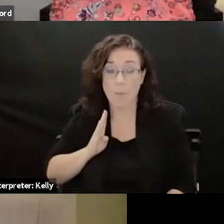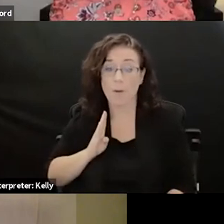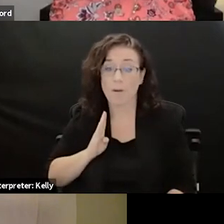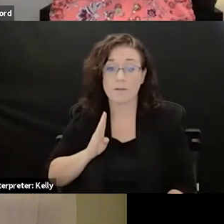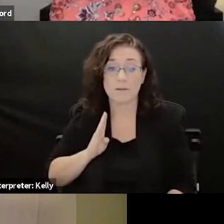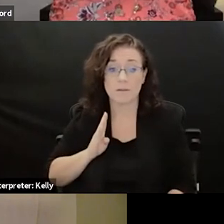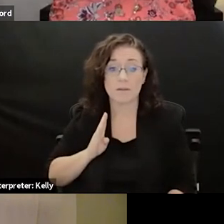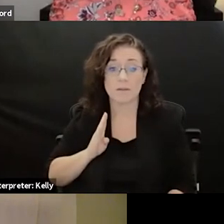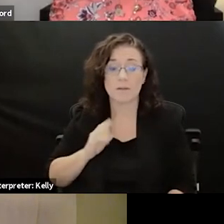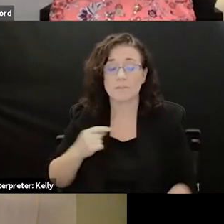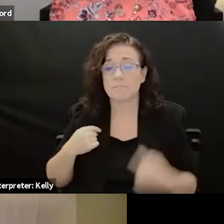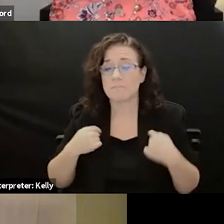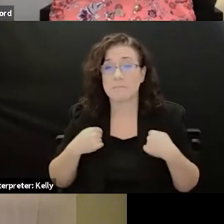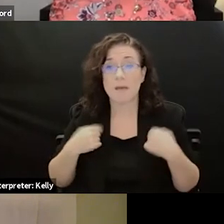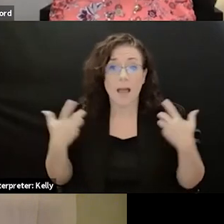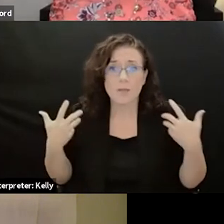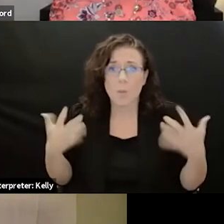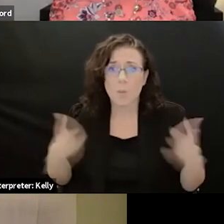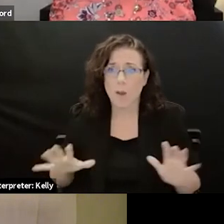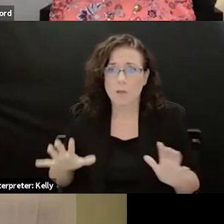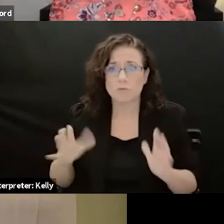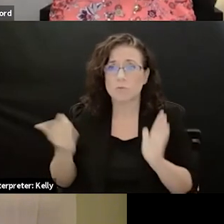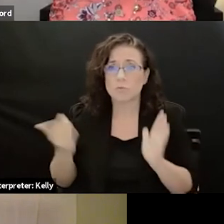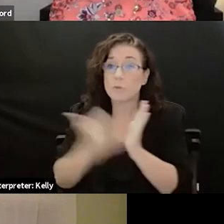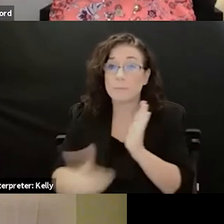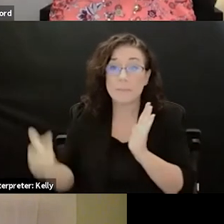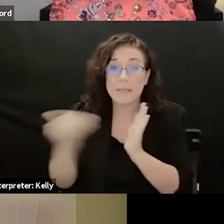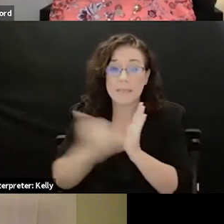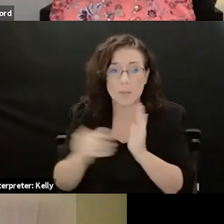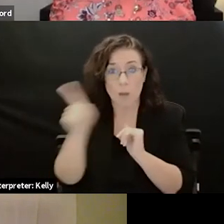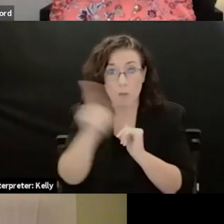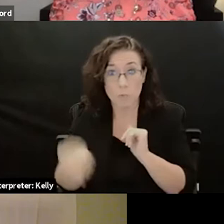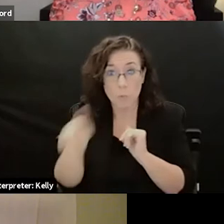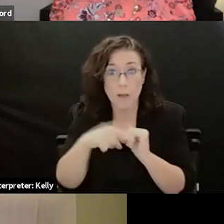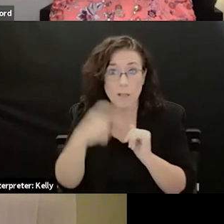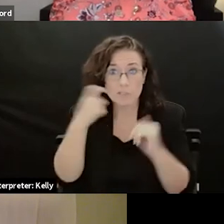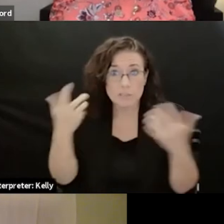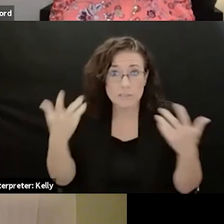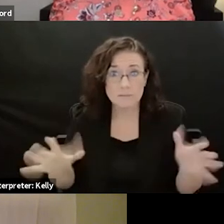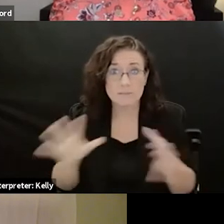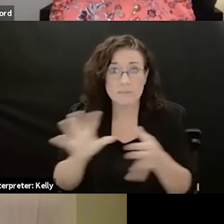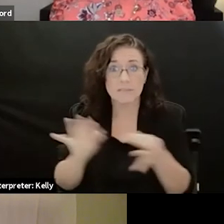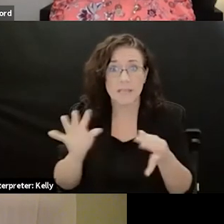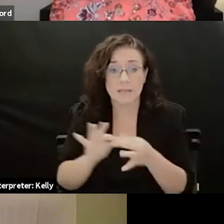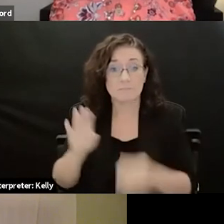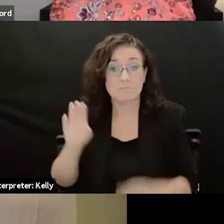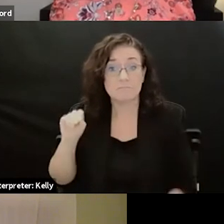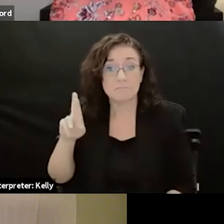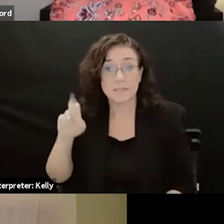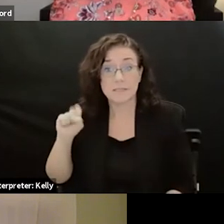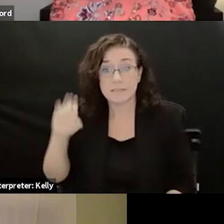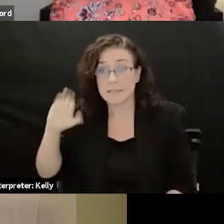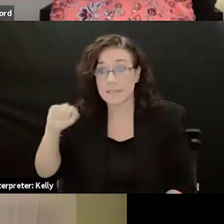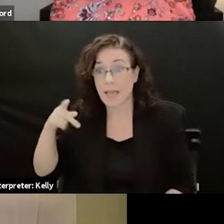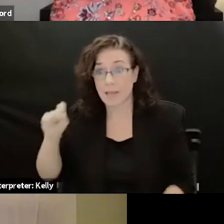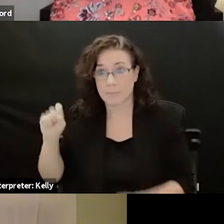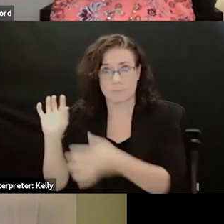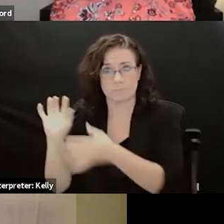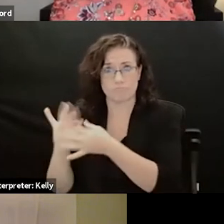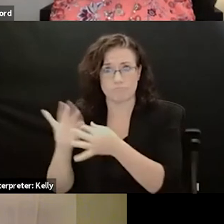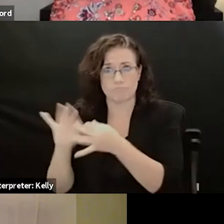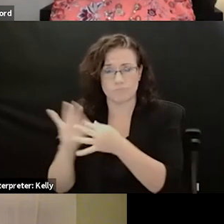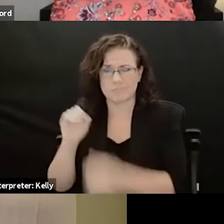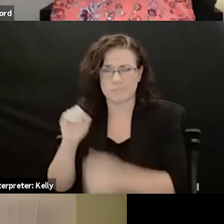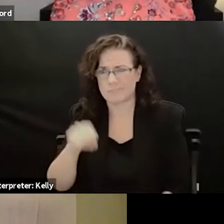want to repeat what they have said i certainly agree and as miss capps said you know there is so much that goes